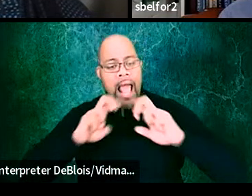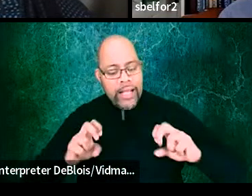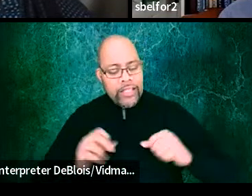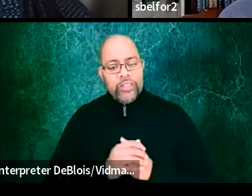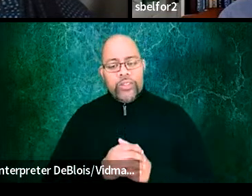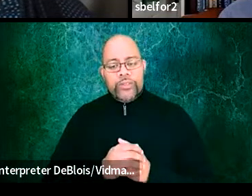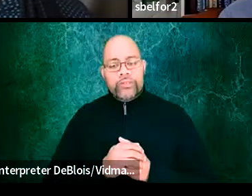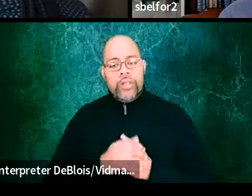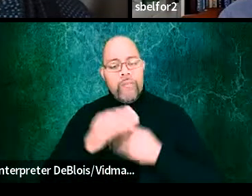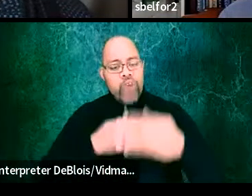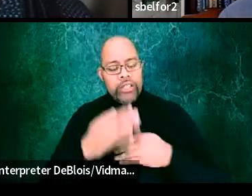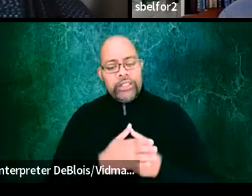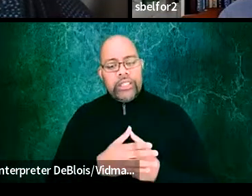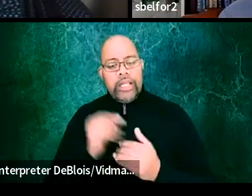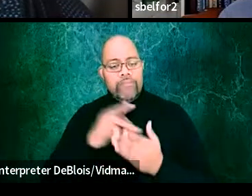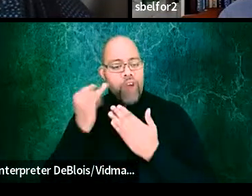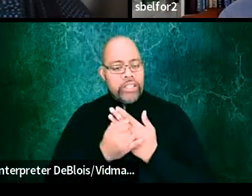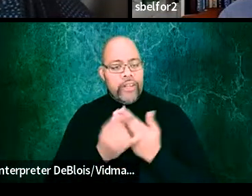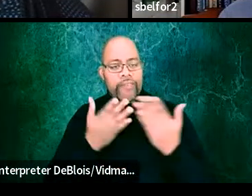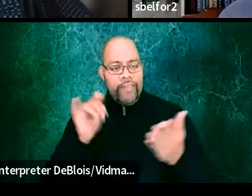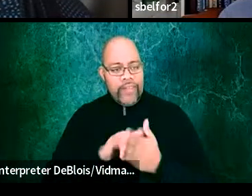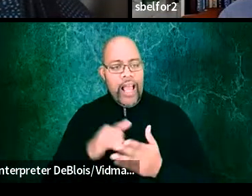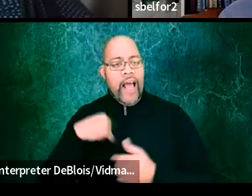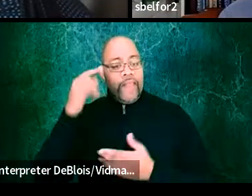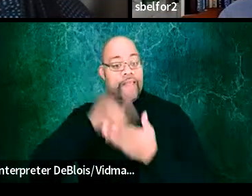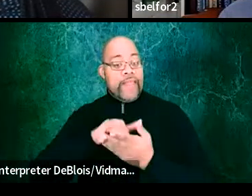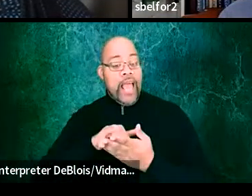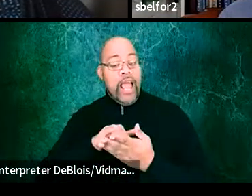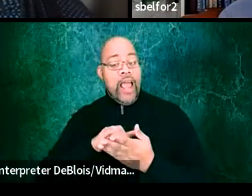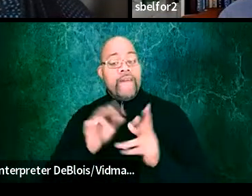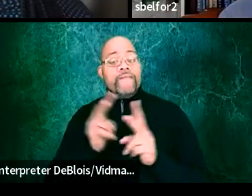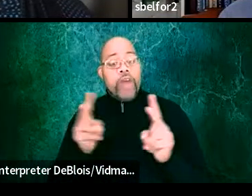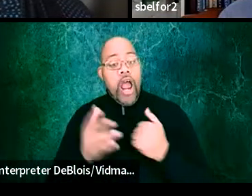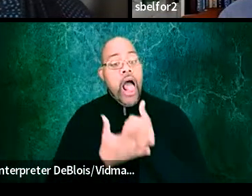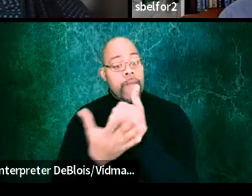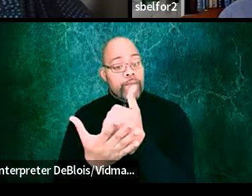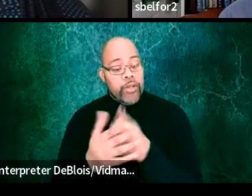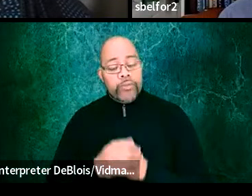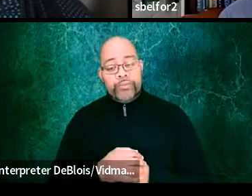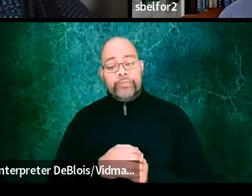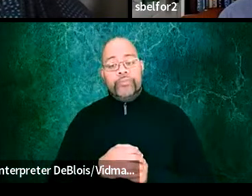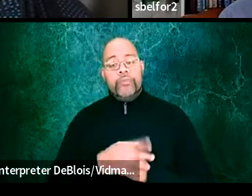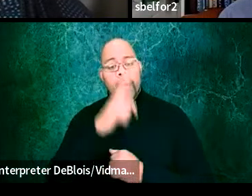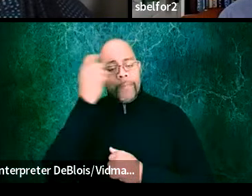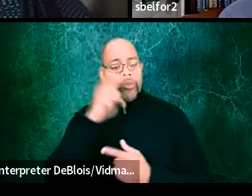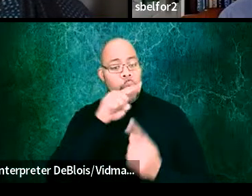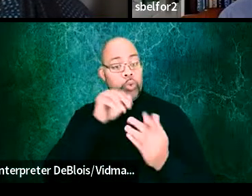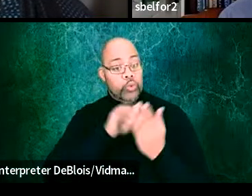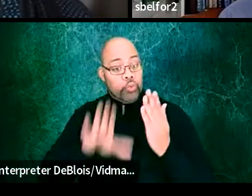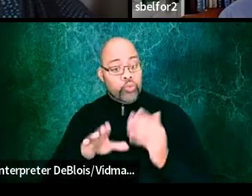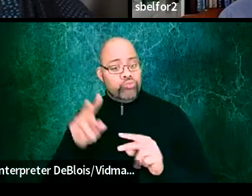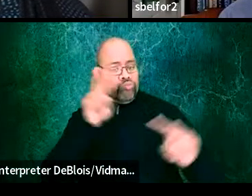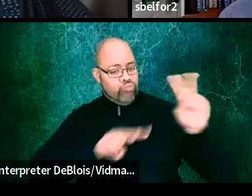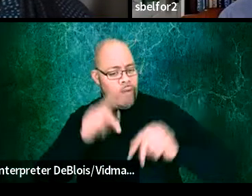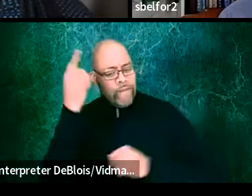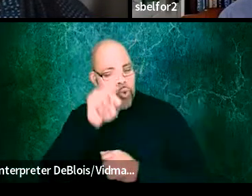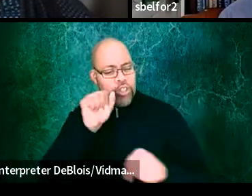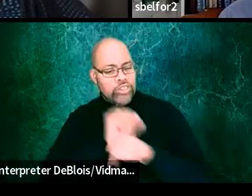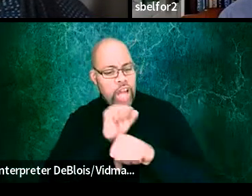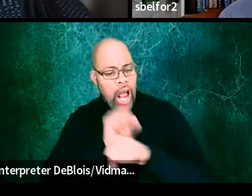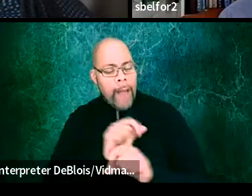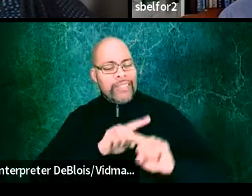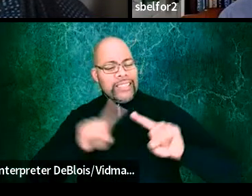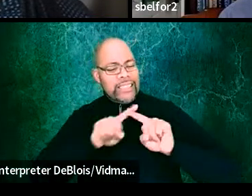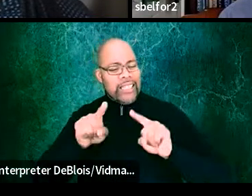analytical processes and projects and things like that. I think that would be very helpful because when students are looking for jobs and